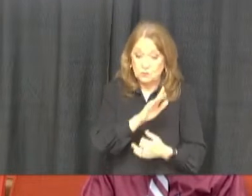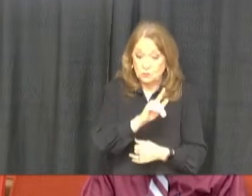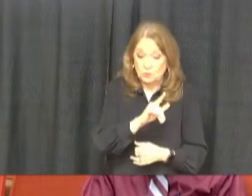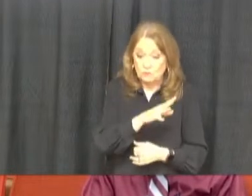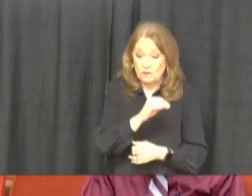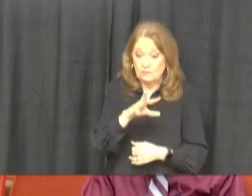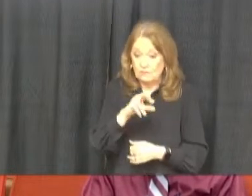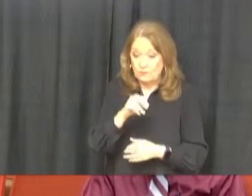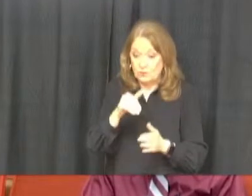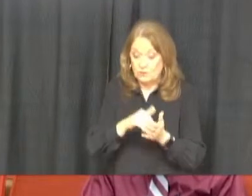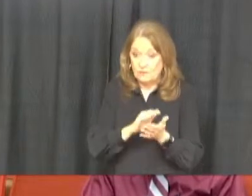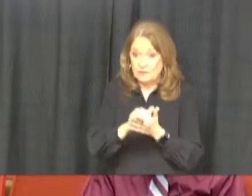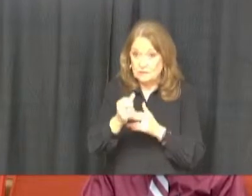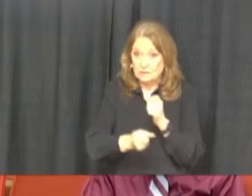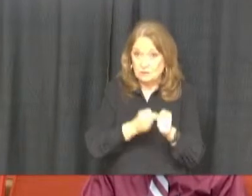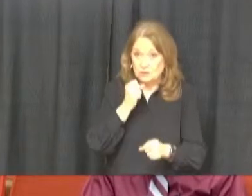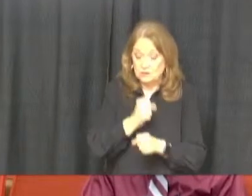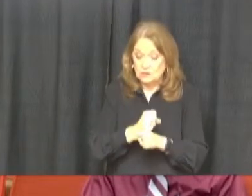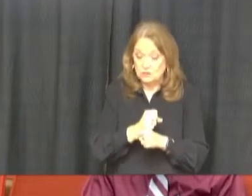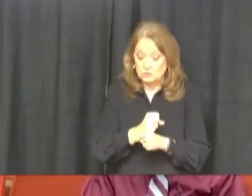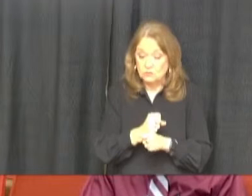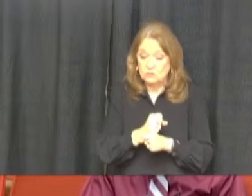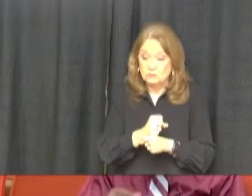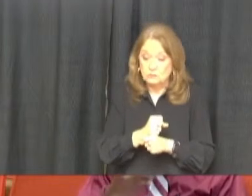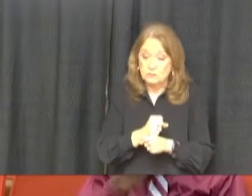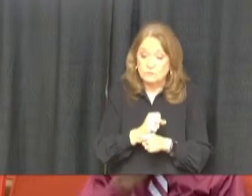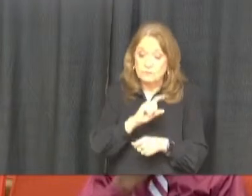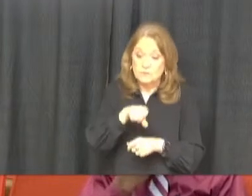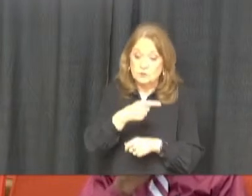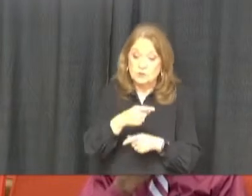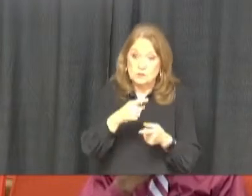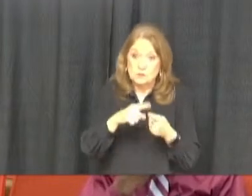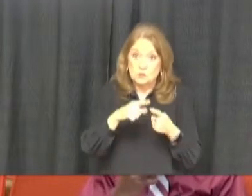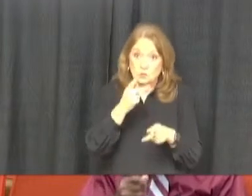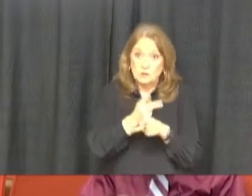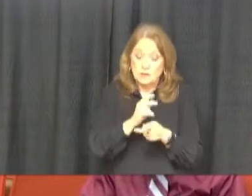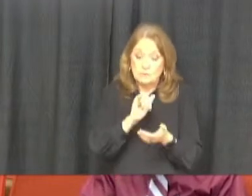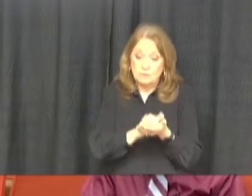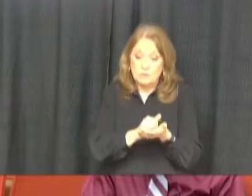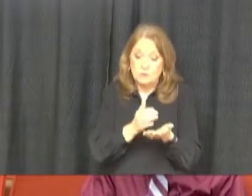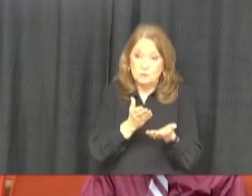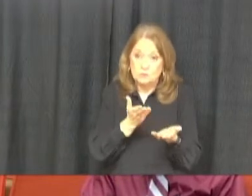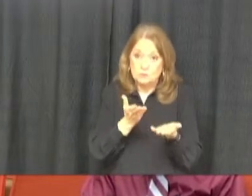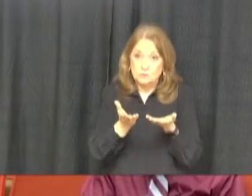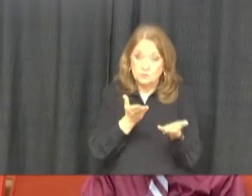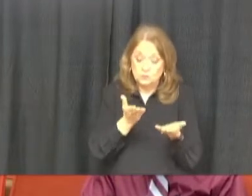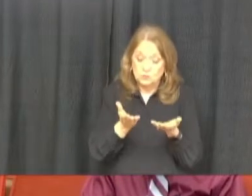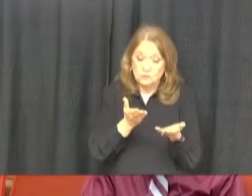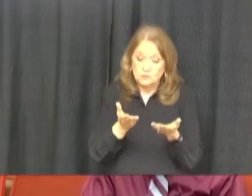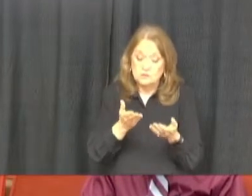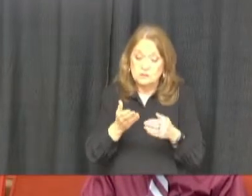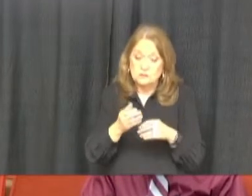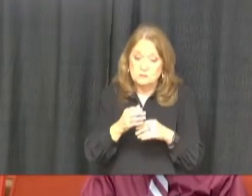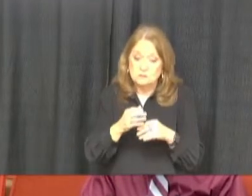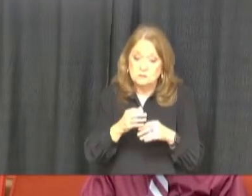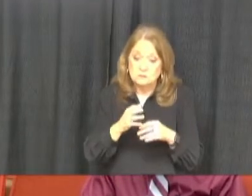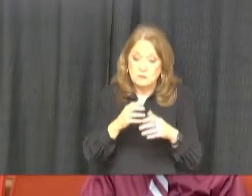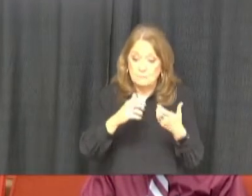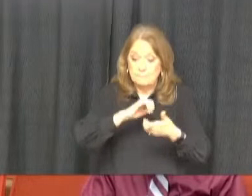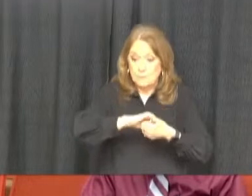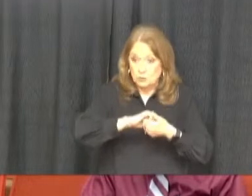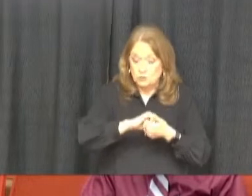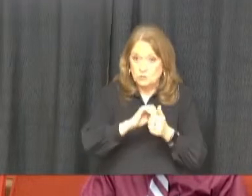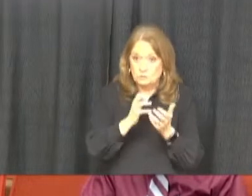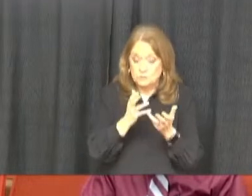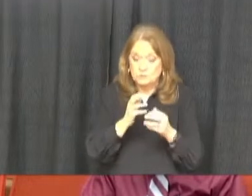and $30,000 a year, just to keep those service agreements and partnerships with that